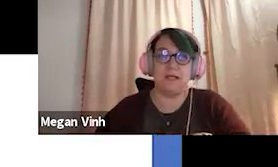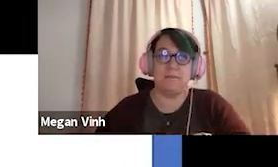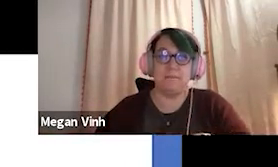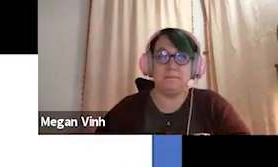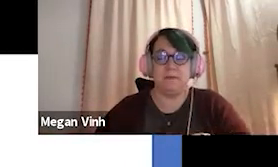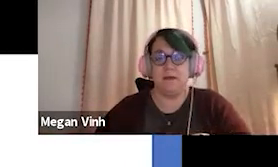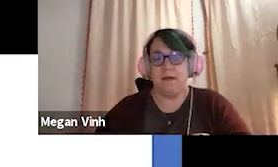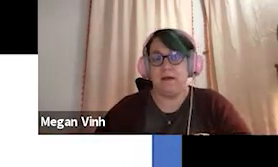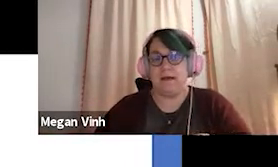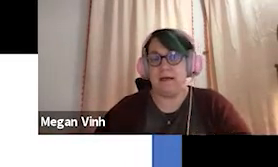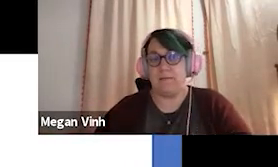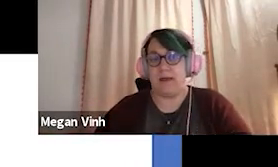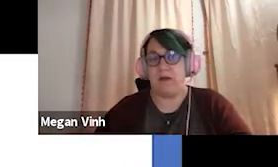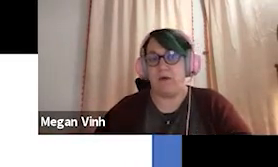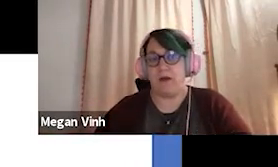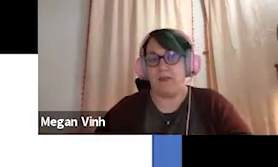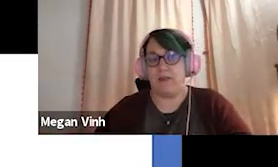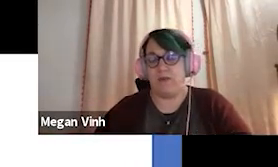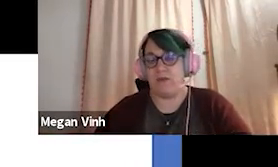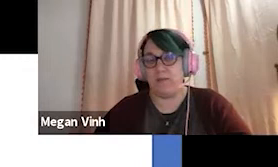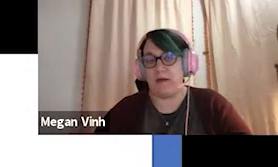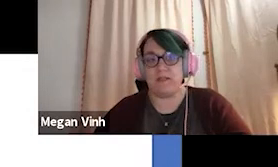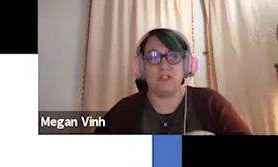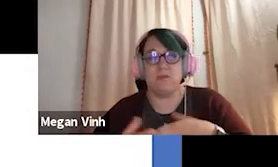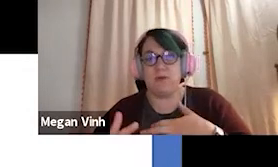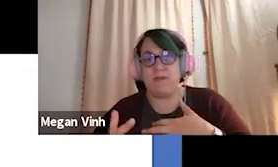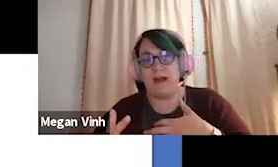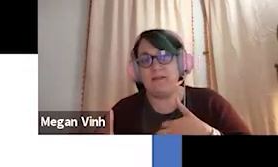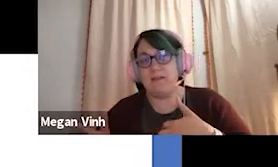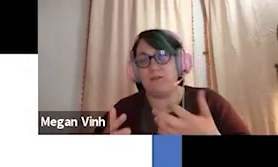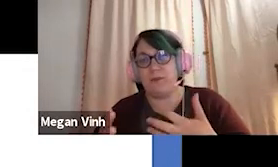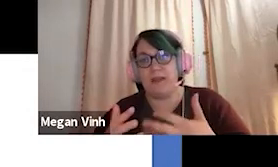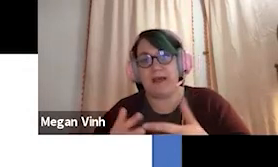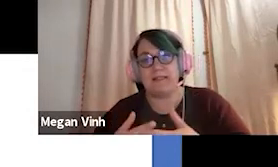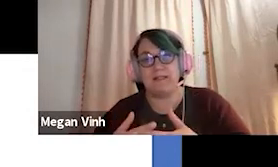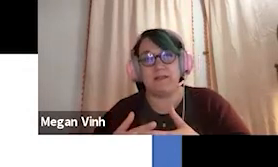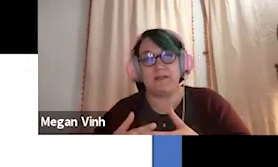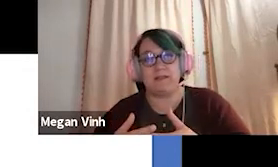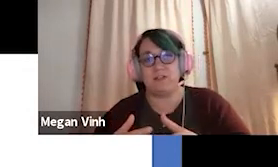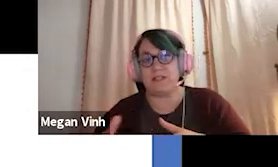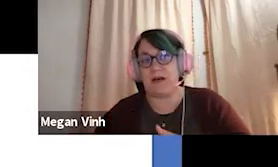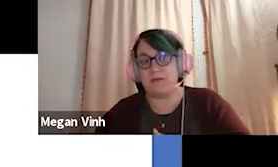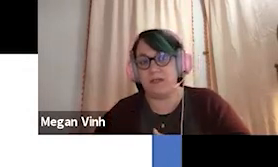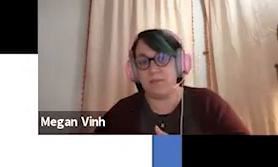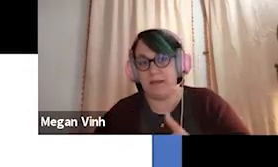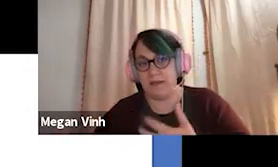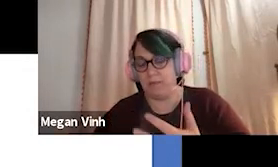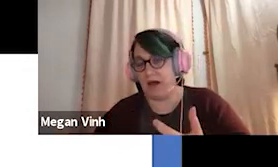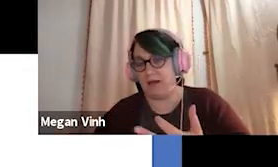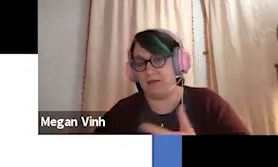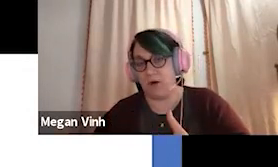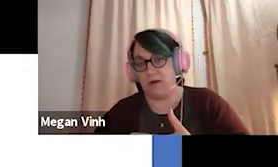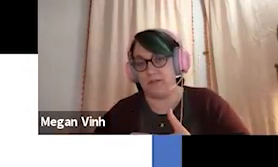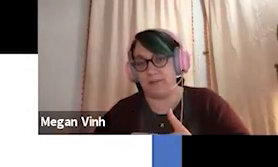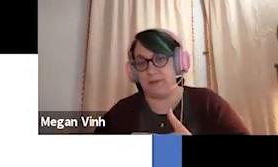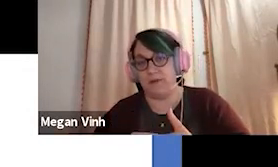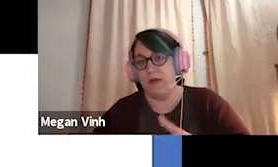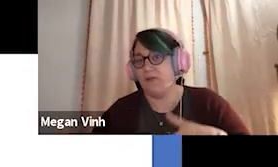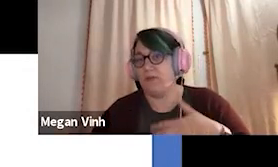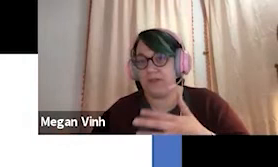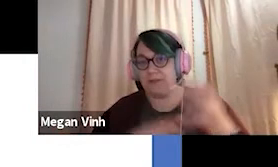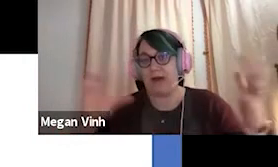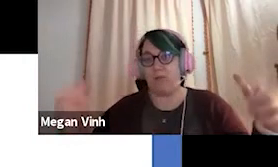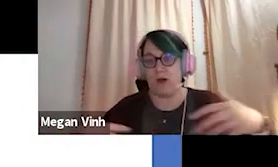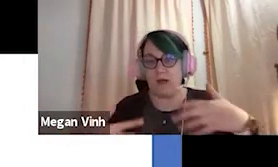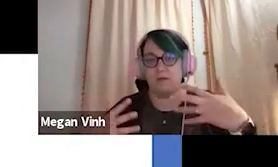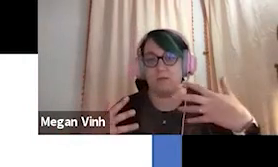storybook reading. And I want you to think about that she's providing these free play activities such as housekeeping and blocks and water table.